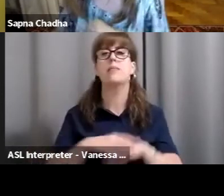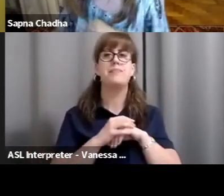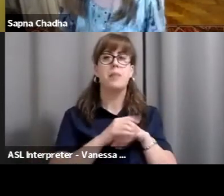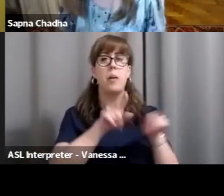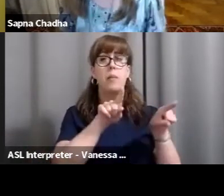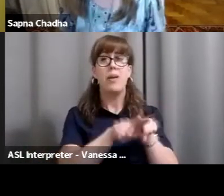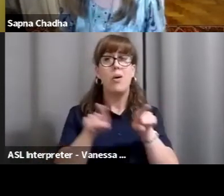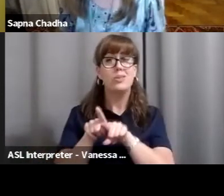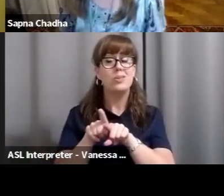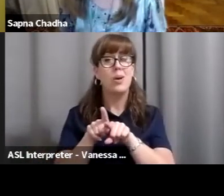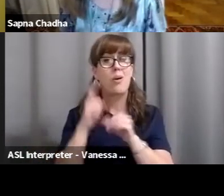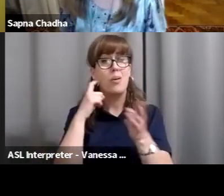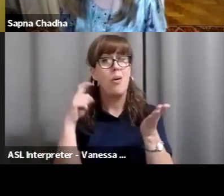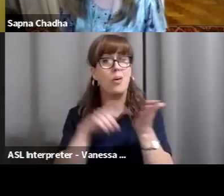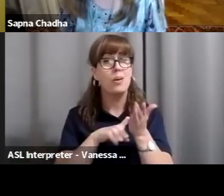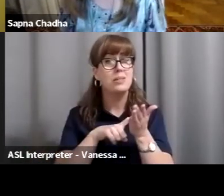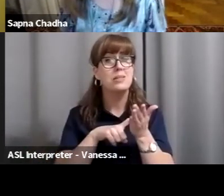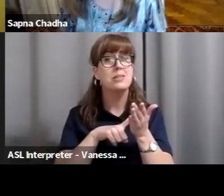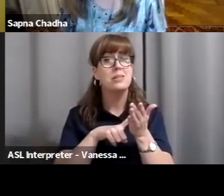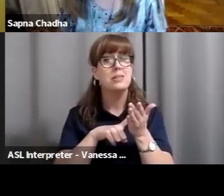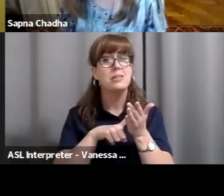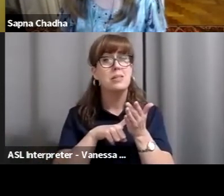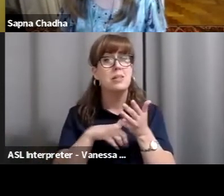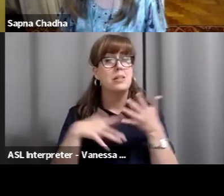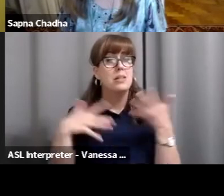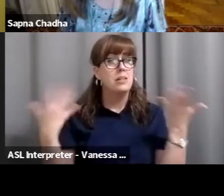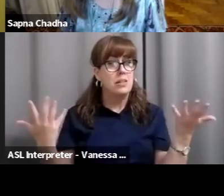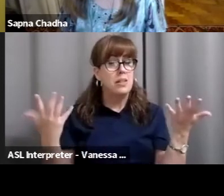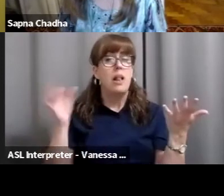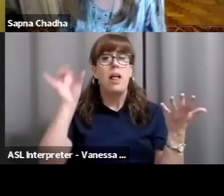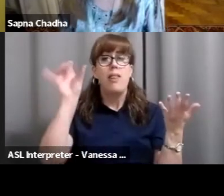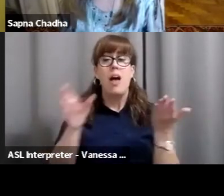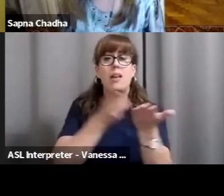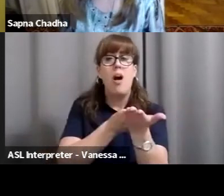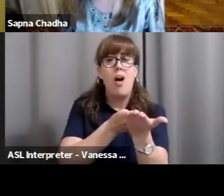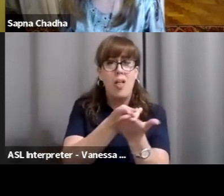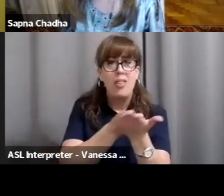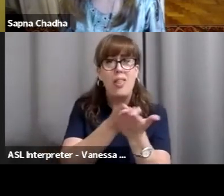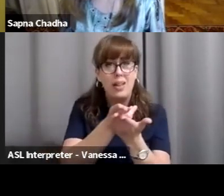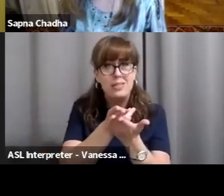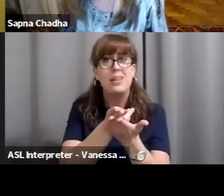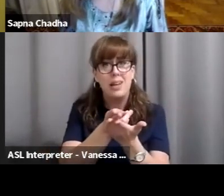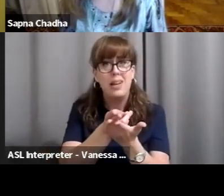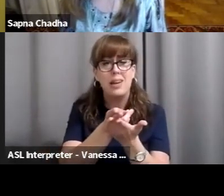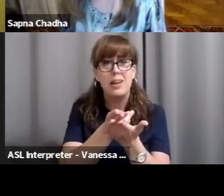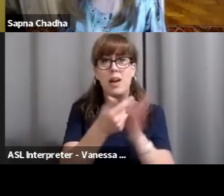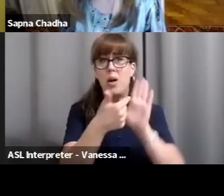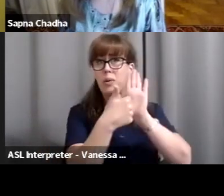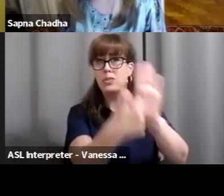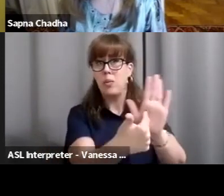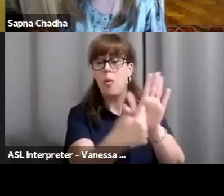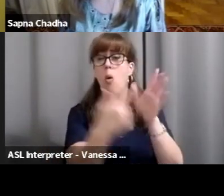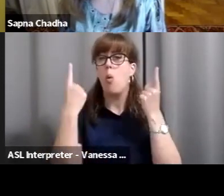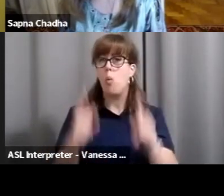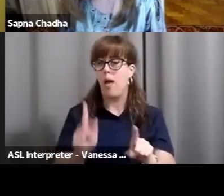that we achieve that authentic portrayal when the people who are creating